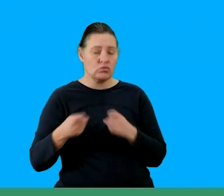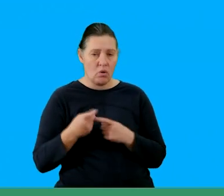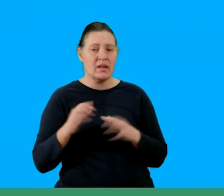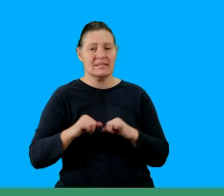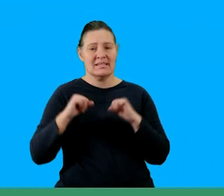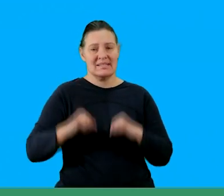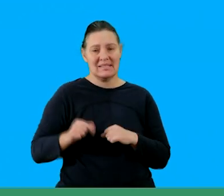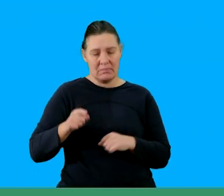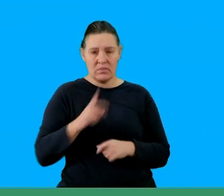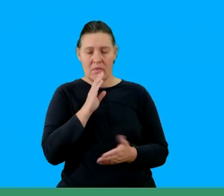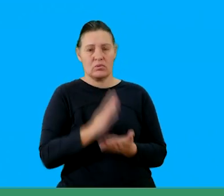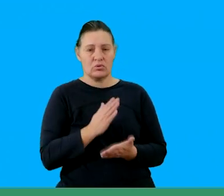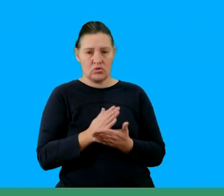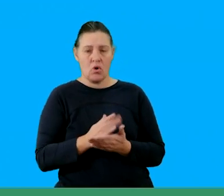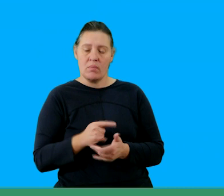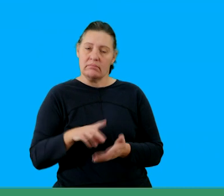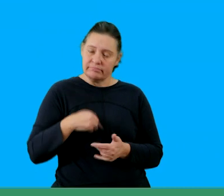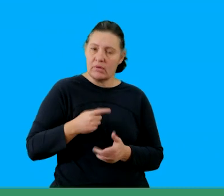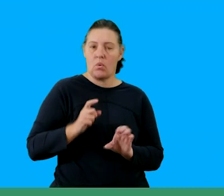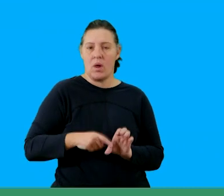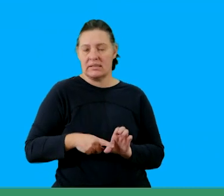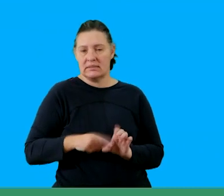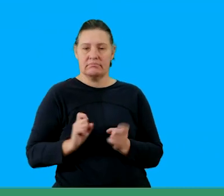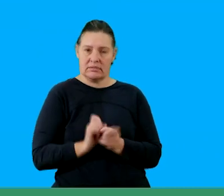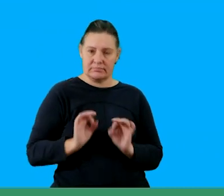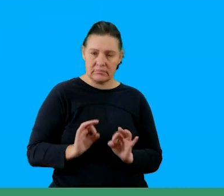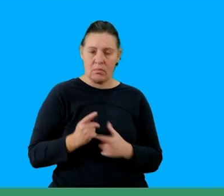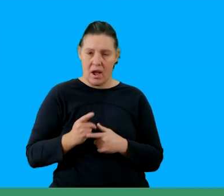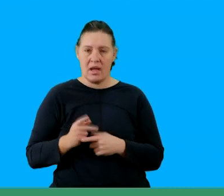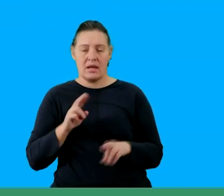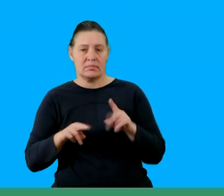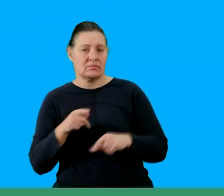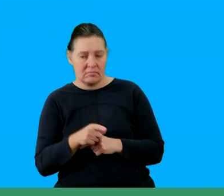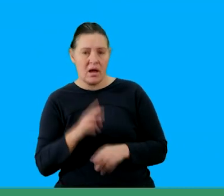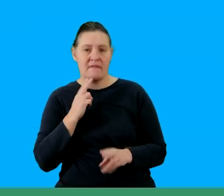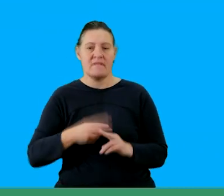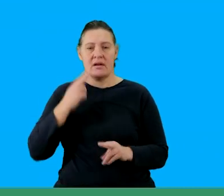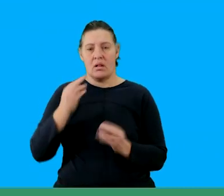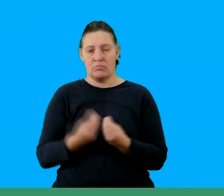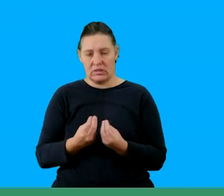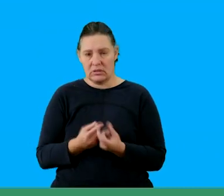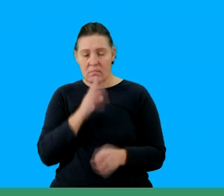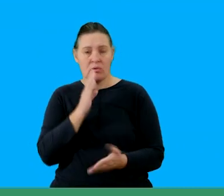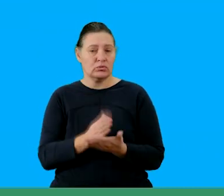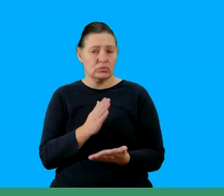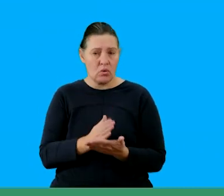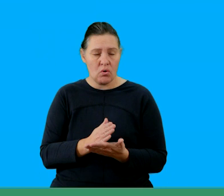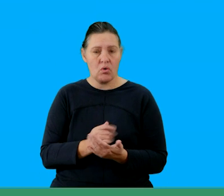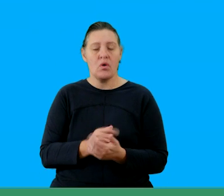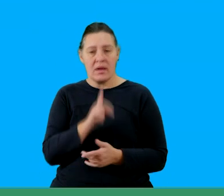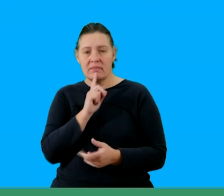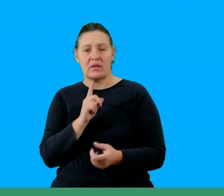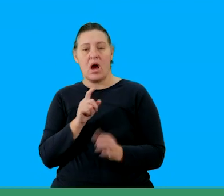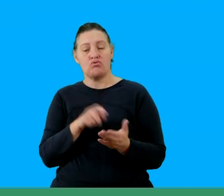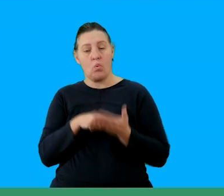control is a system that ensures desired quality is met by inspecting the final product to ensure that